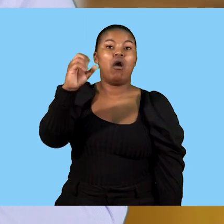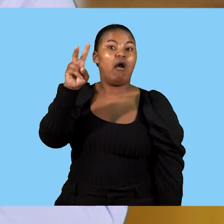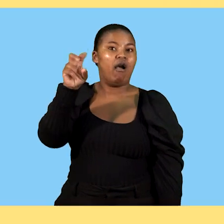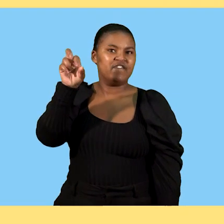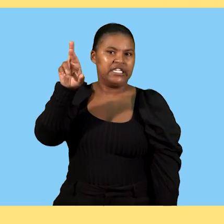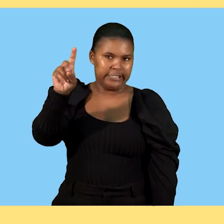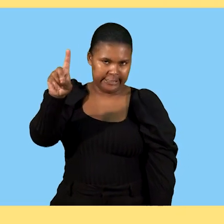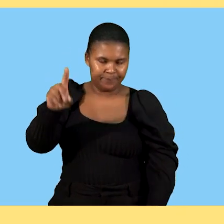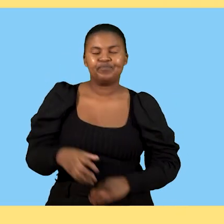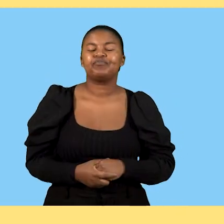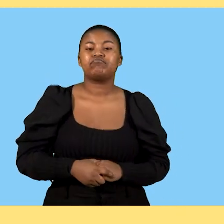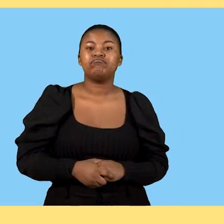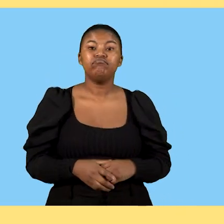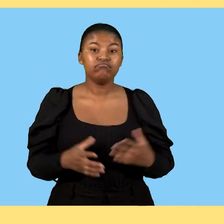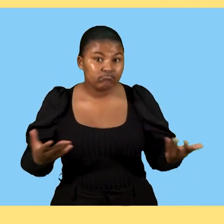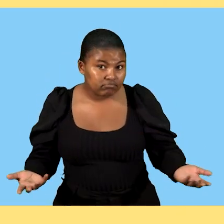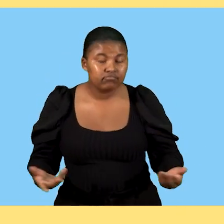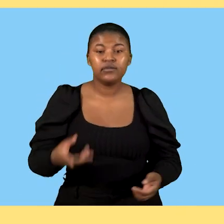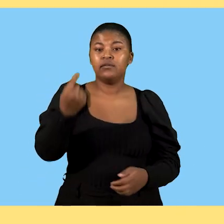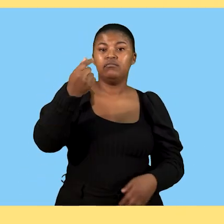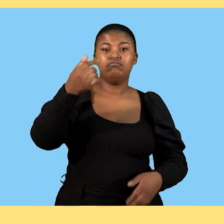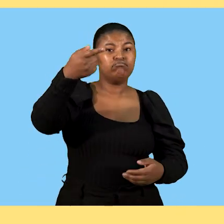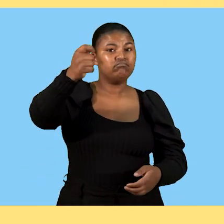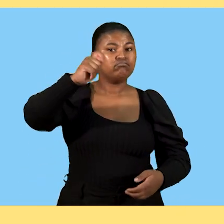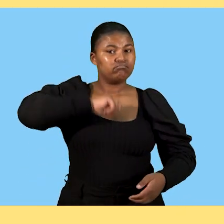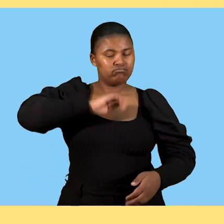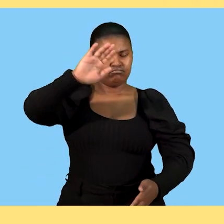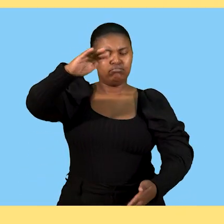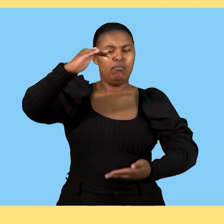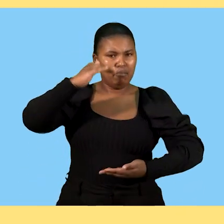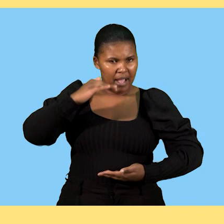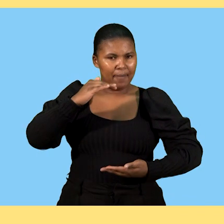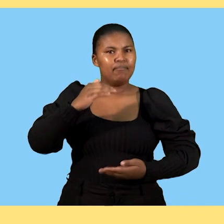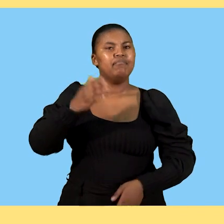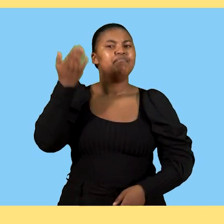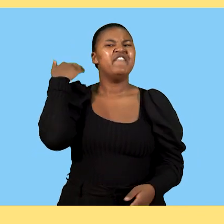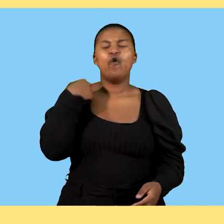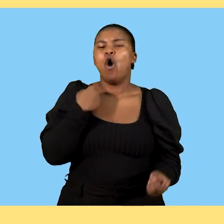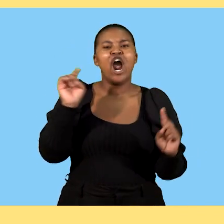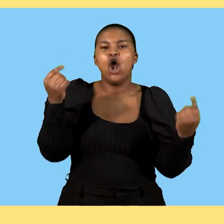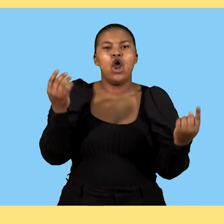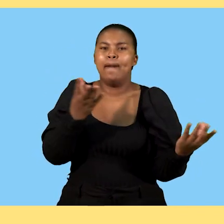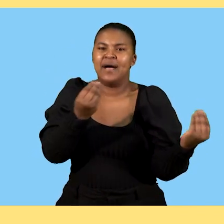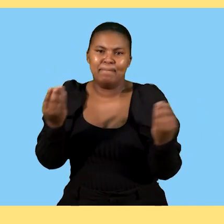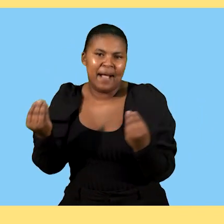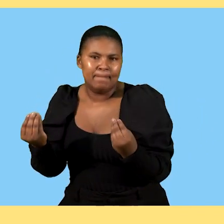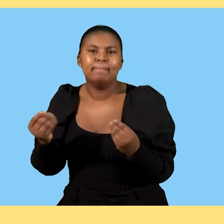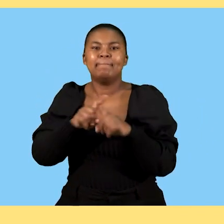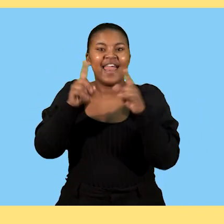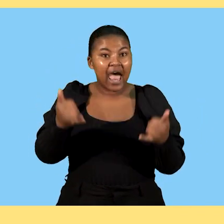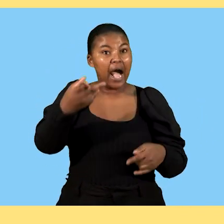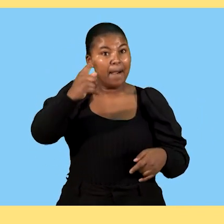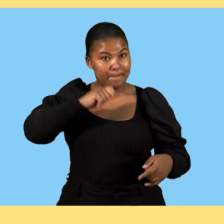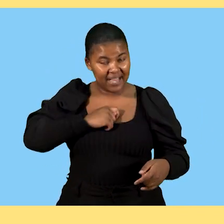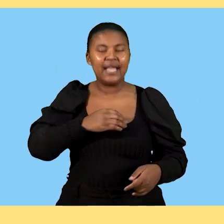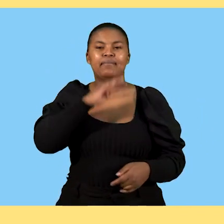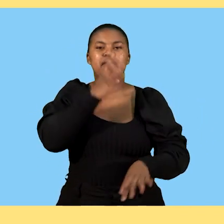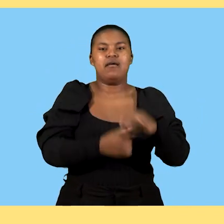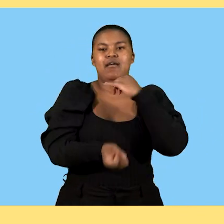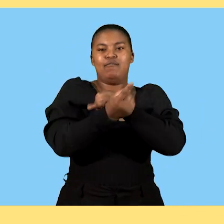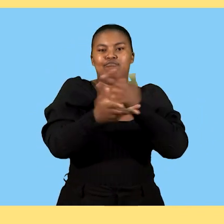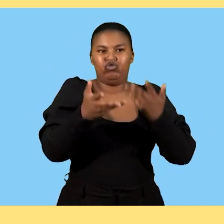then we receive that payment for a debt that was previously written off as irrecoverable. That is how we then have a